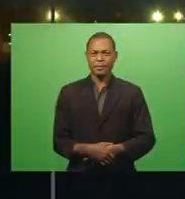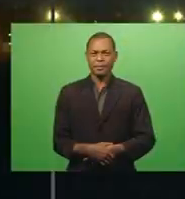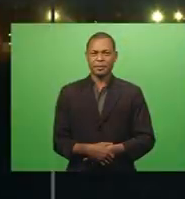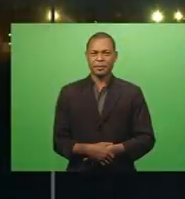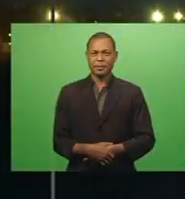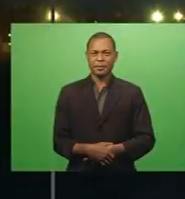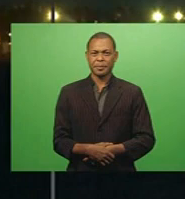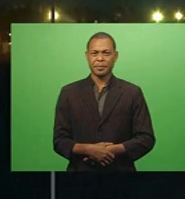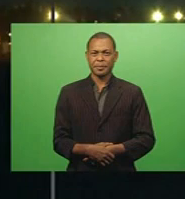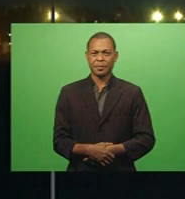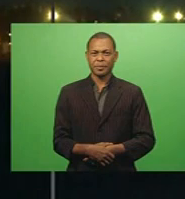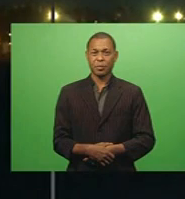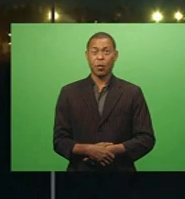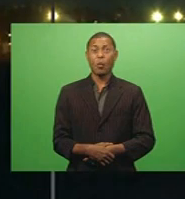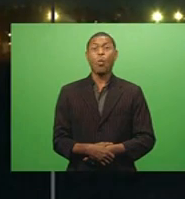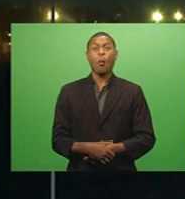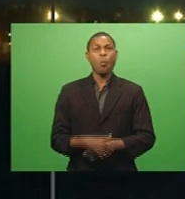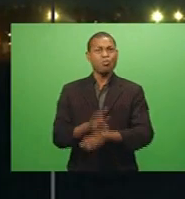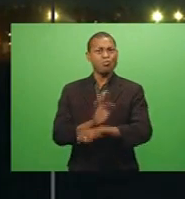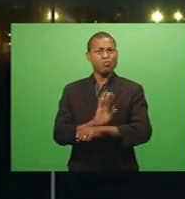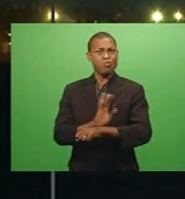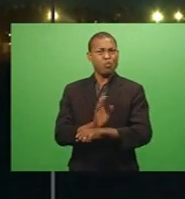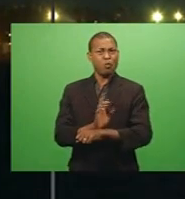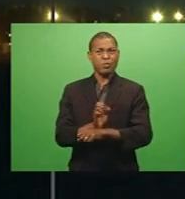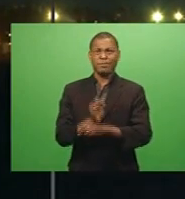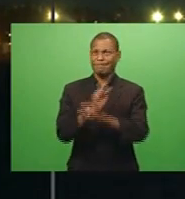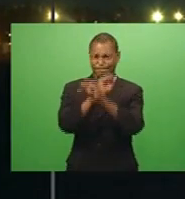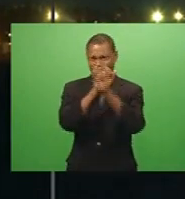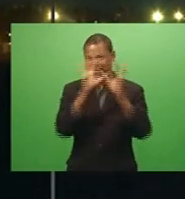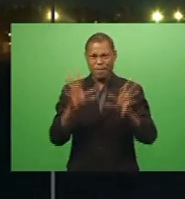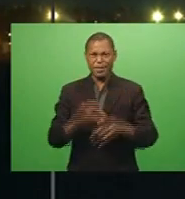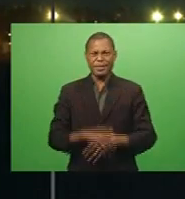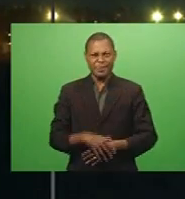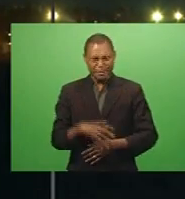James Bond fans rejoice. It's not a new movie though. A